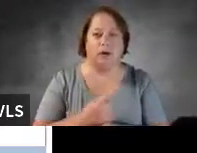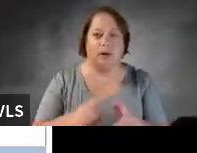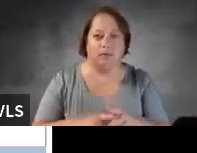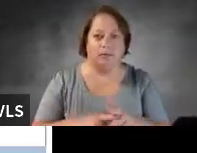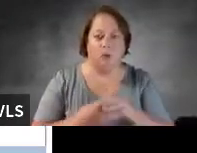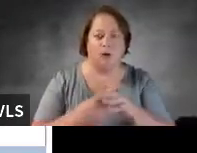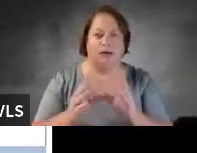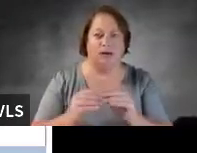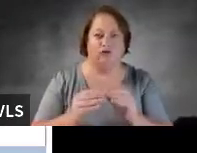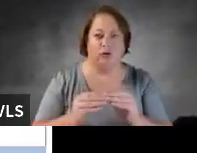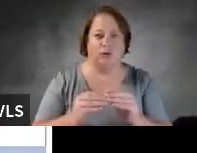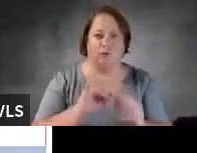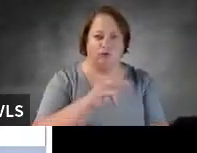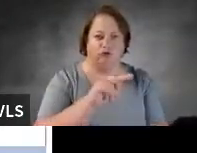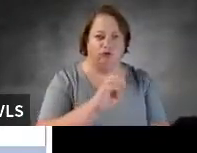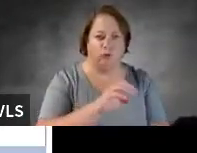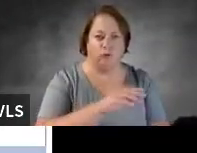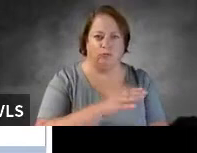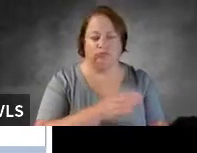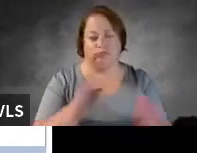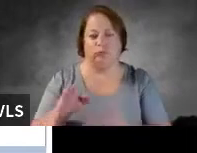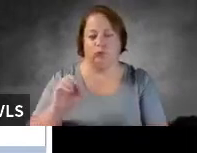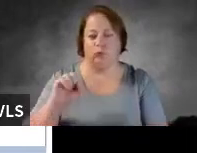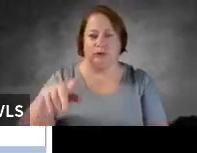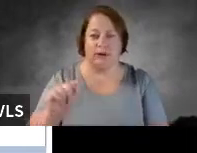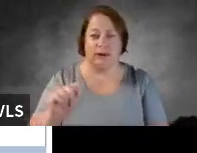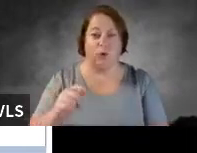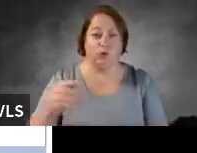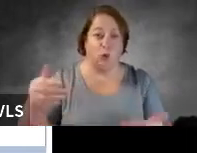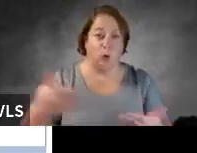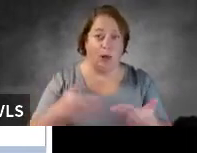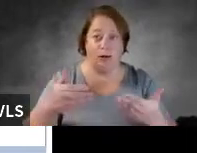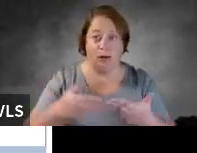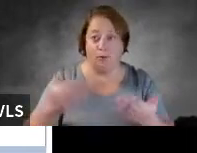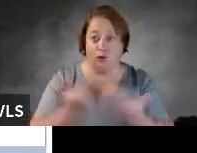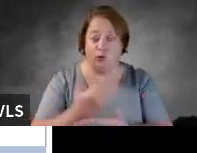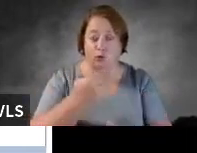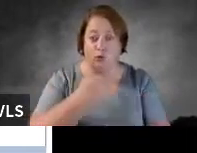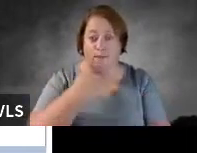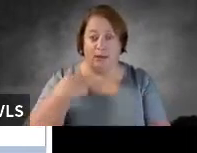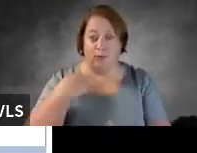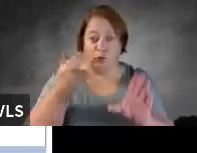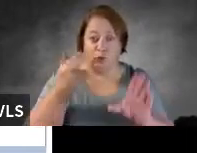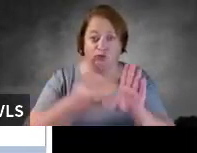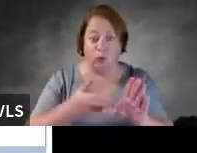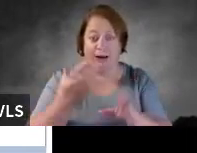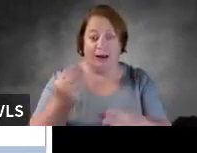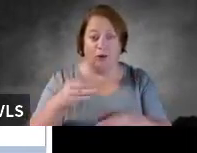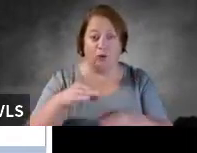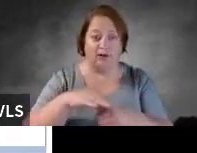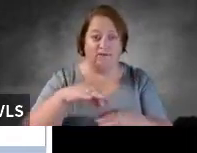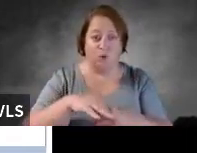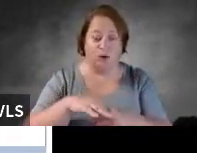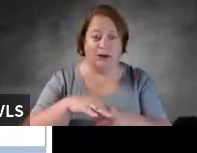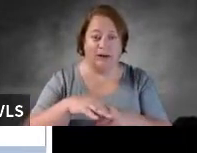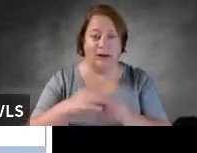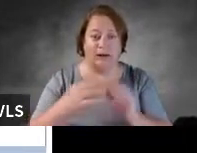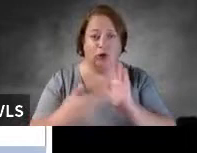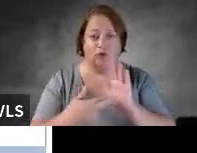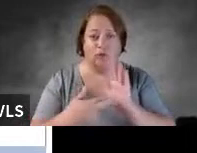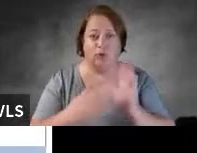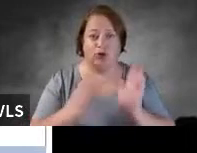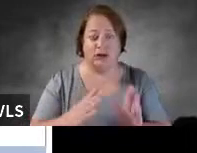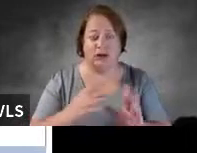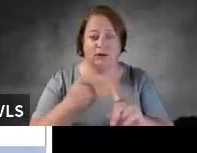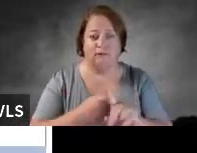orientation from June to September. So we welcome any of the new members who are joining and who have been voted in as the representative